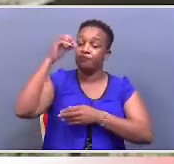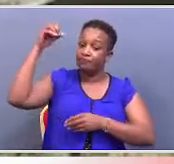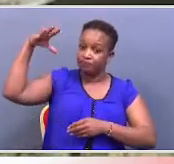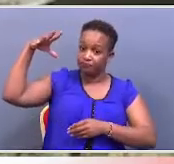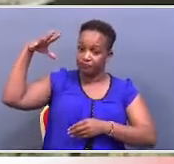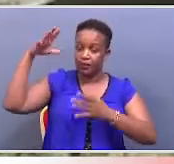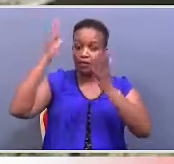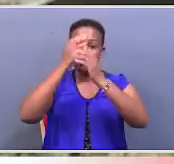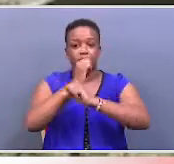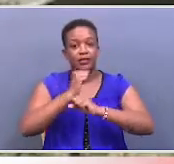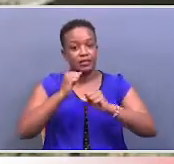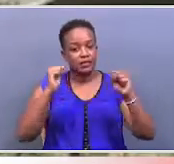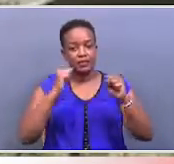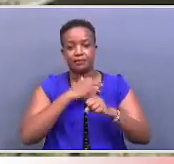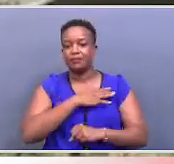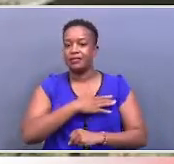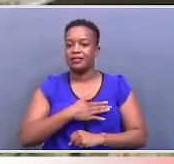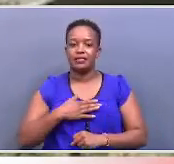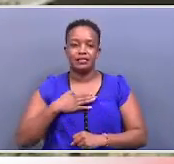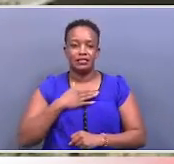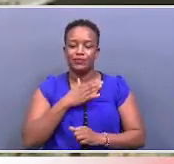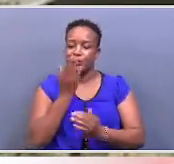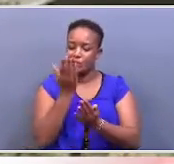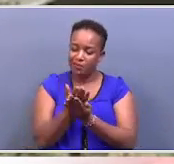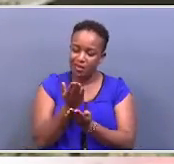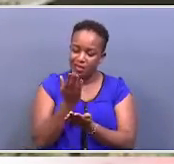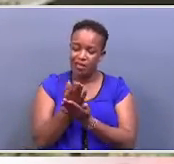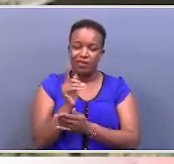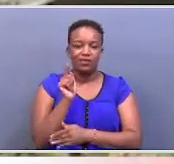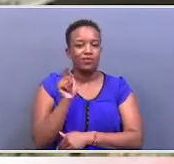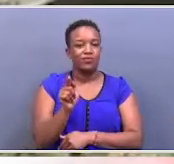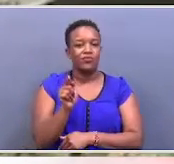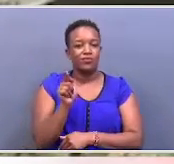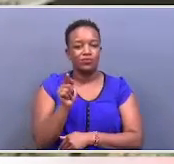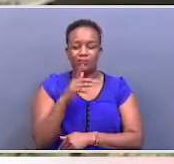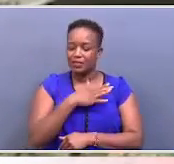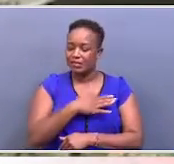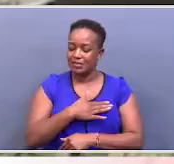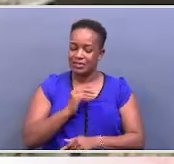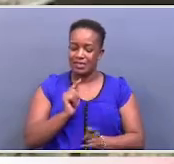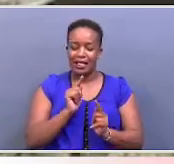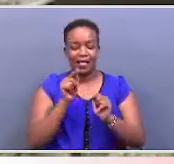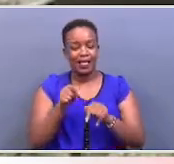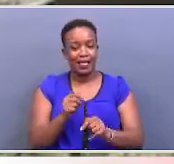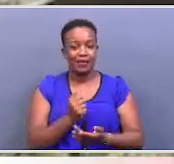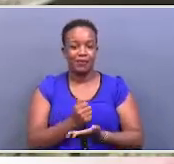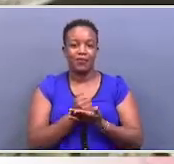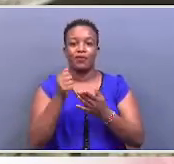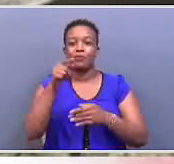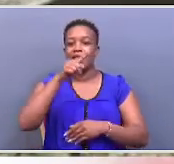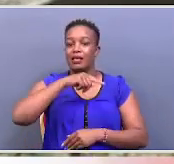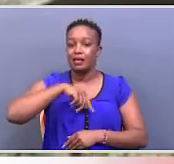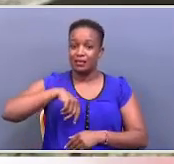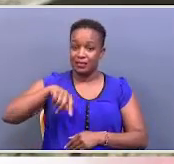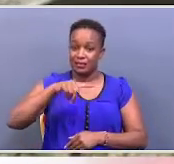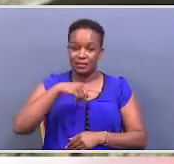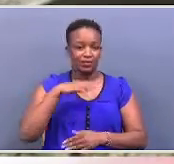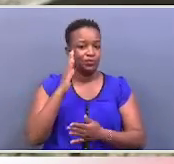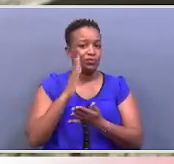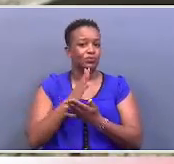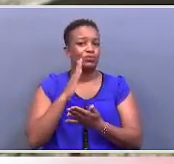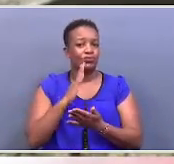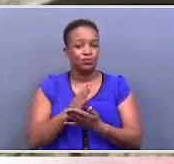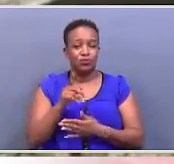tafadhali, we beg you and we beseech you, you come and help us. See to it that